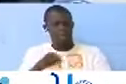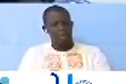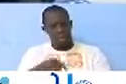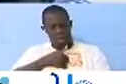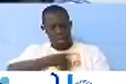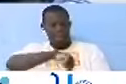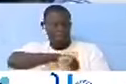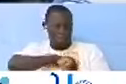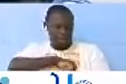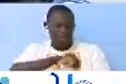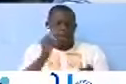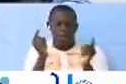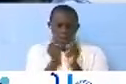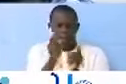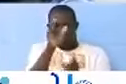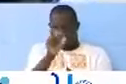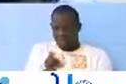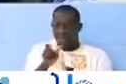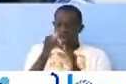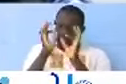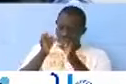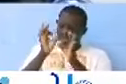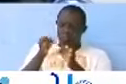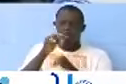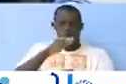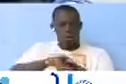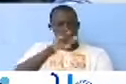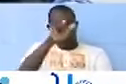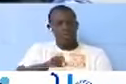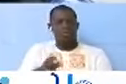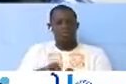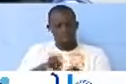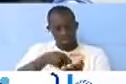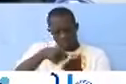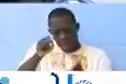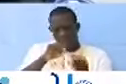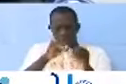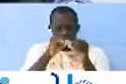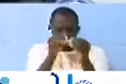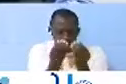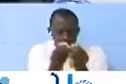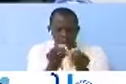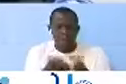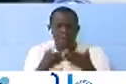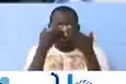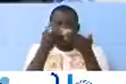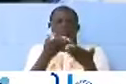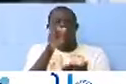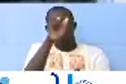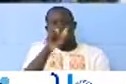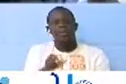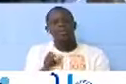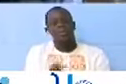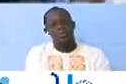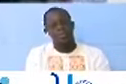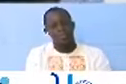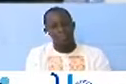personally went to Sirfo and explained to him. Kuro sa ngasambay. I bought kola nuts and took it to him.